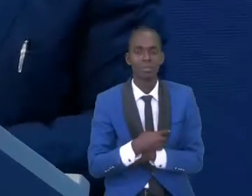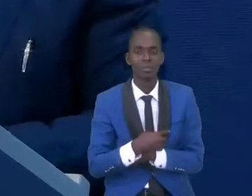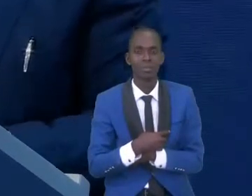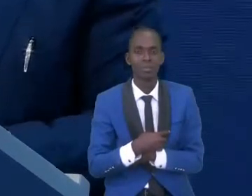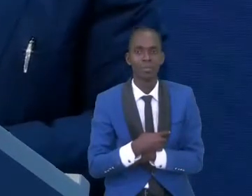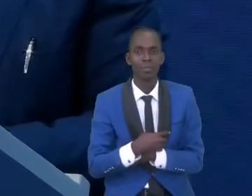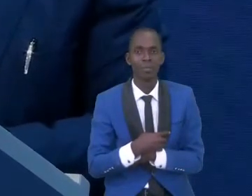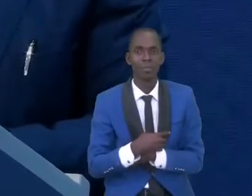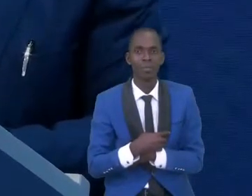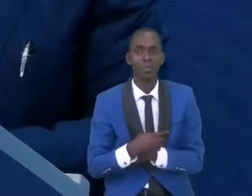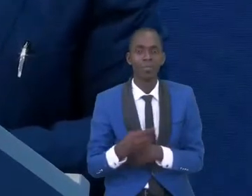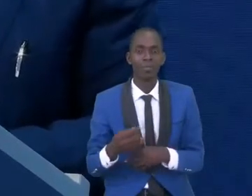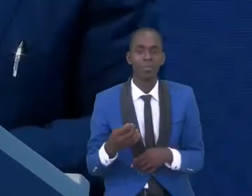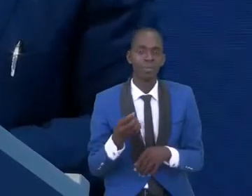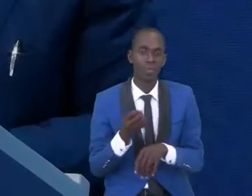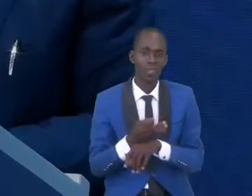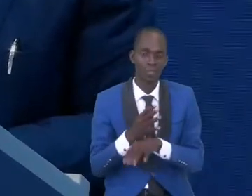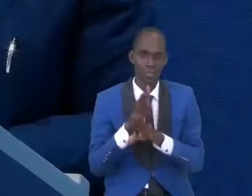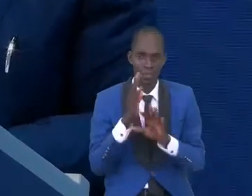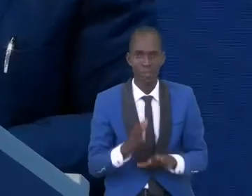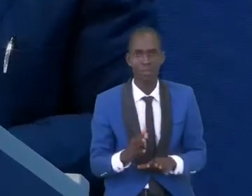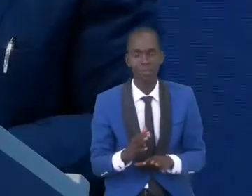Counselor, let's quickly do that.